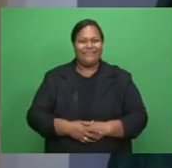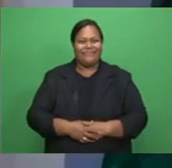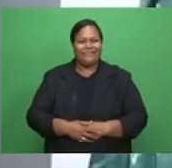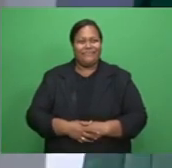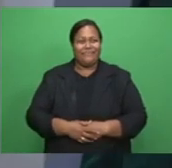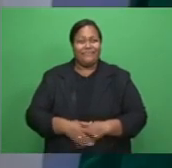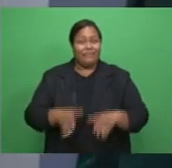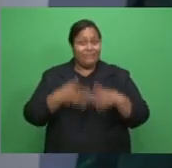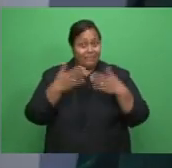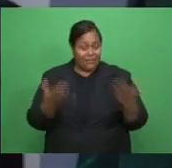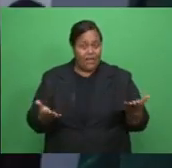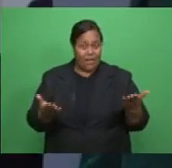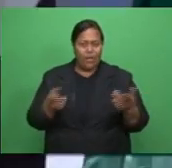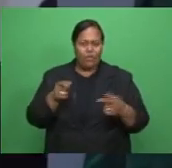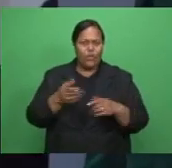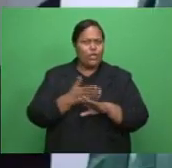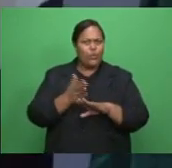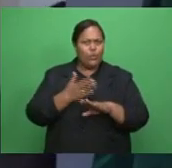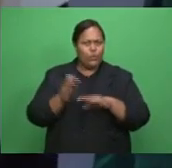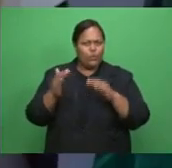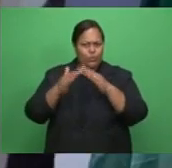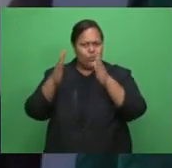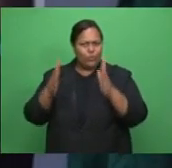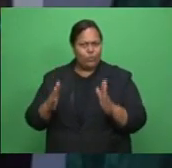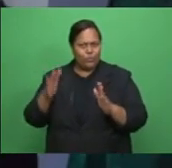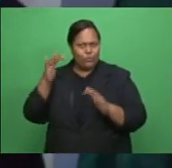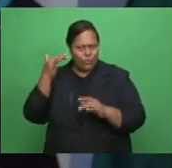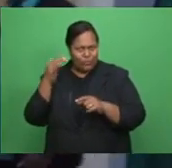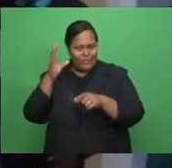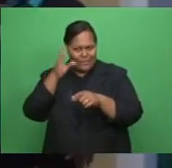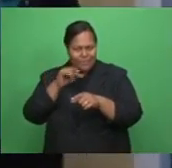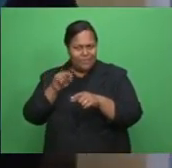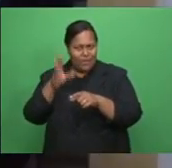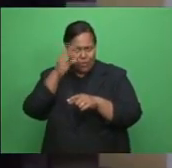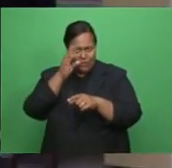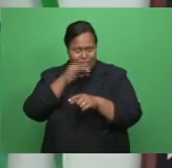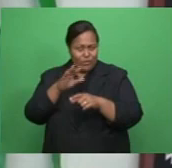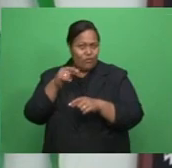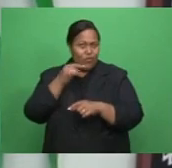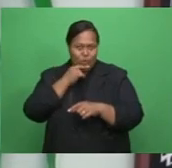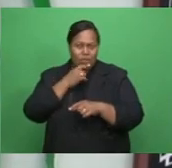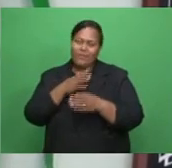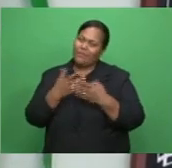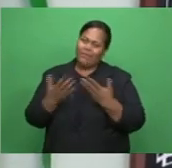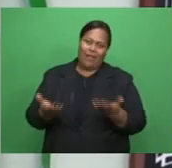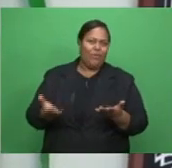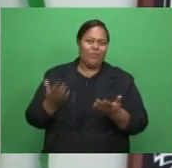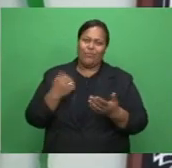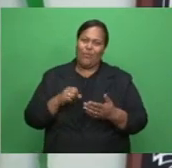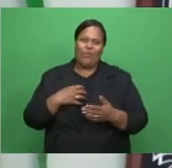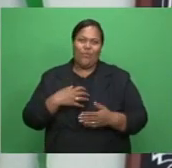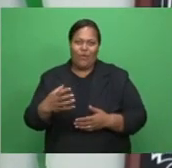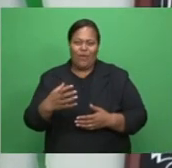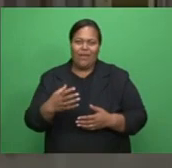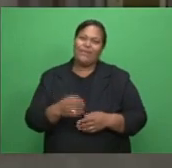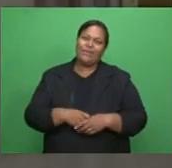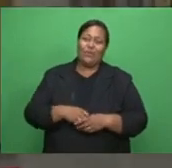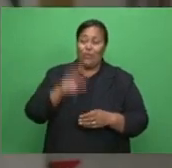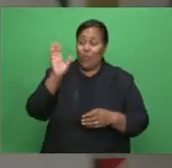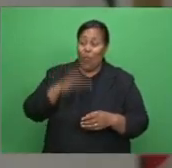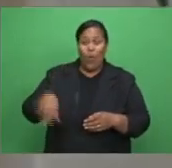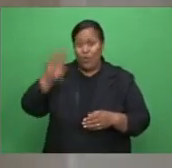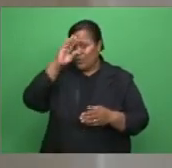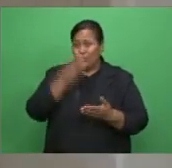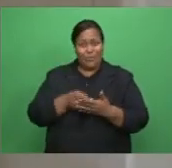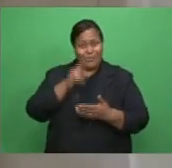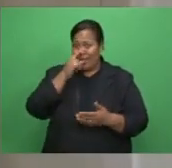wait for a new dormitory for these boys is finally over. Bainimarama says not all students need to live at the school, but they